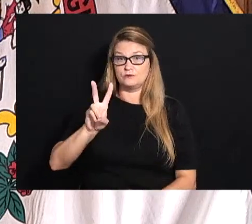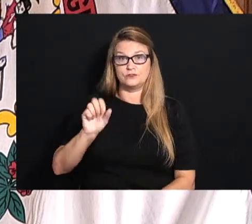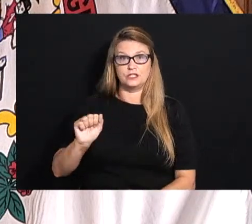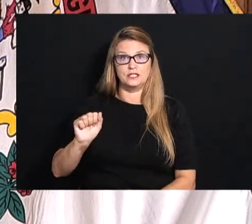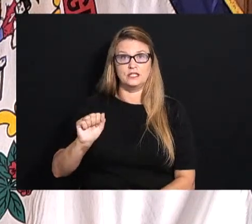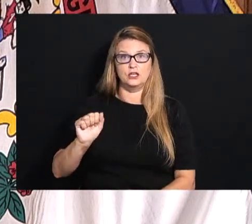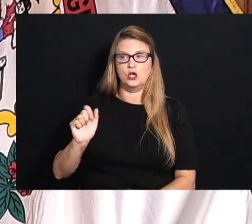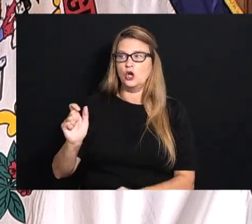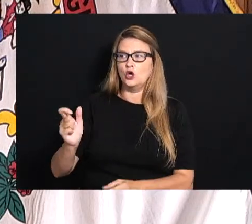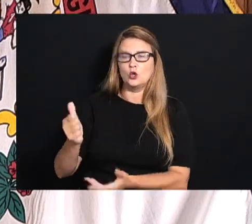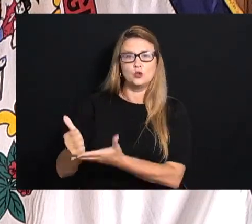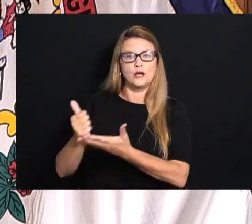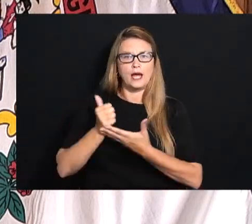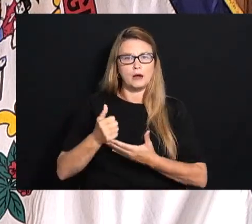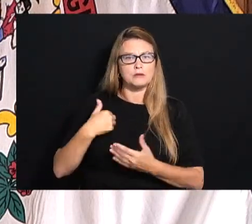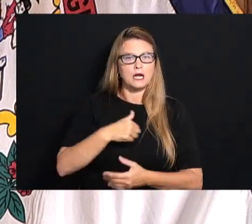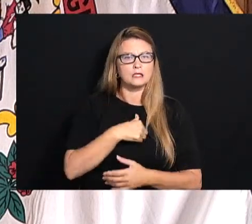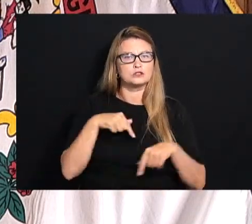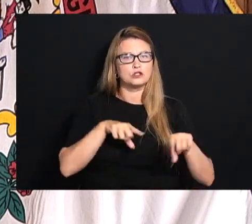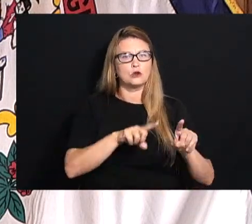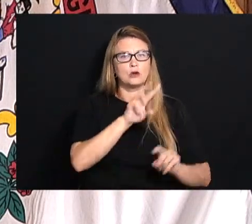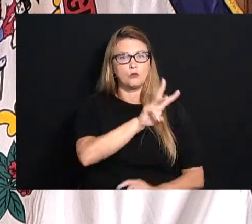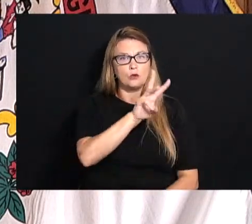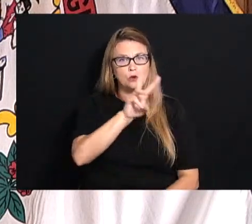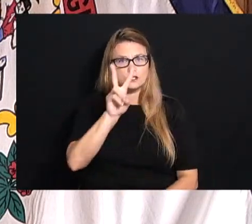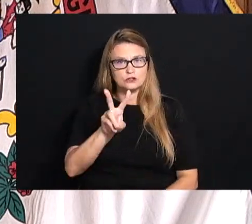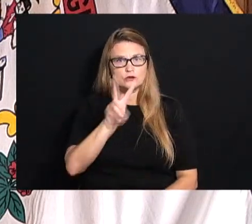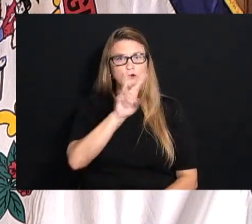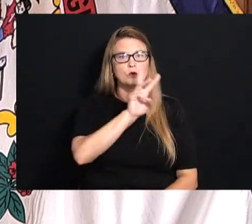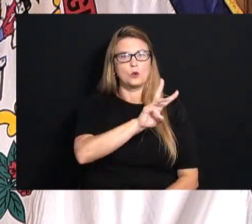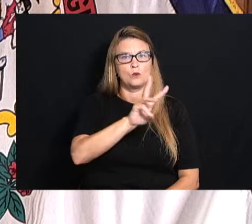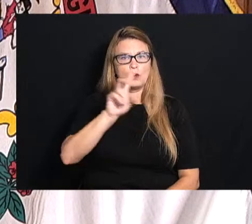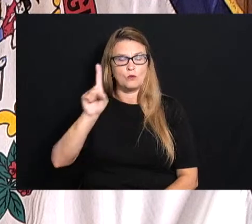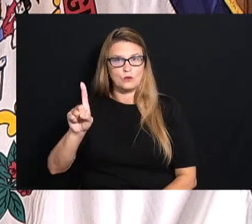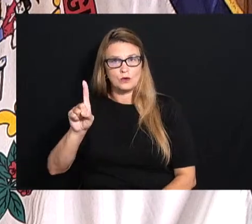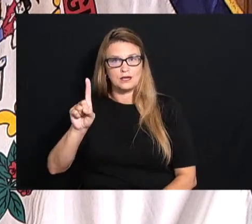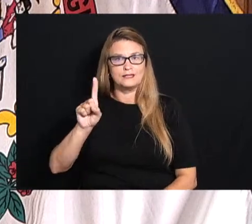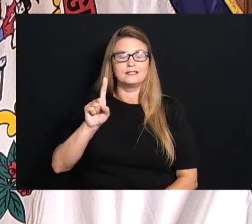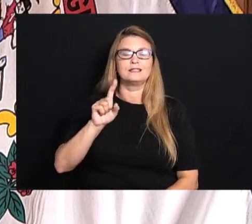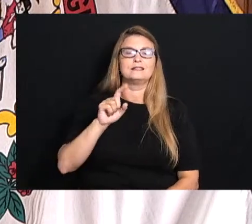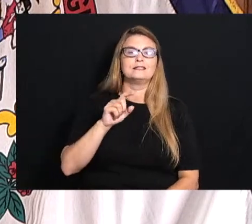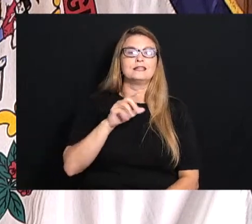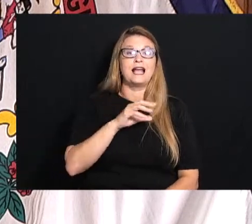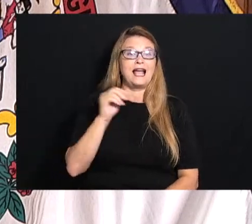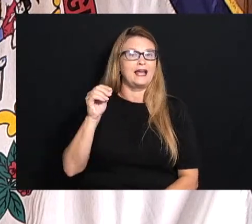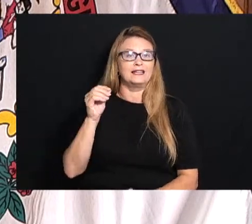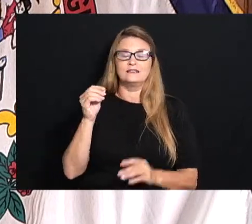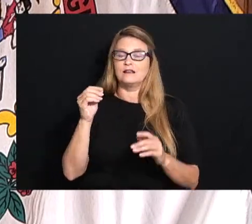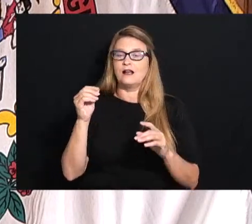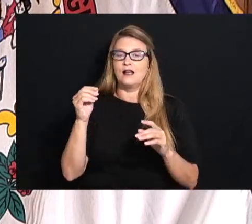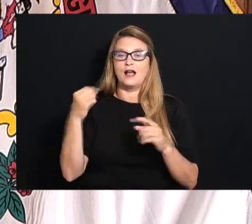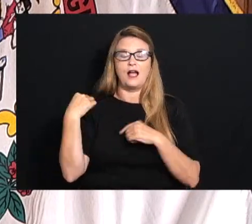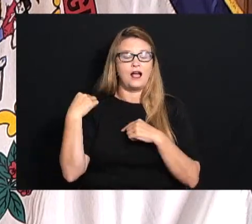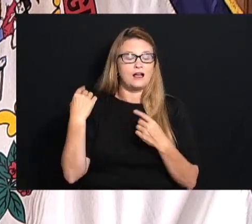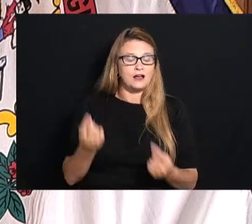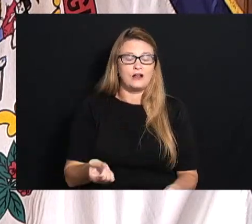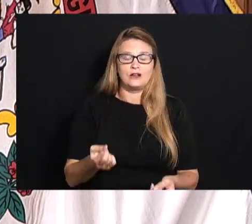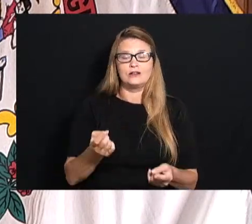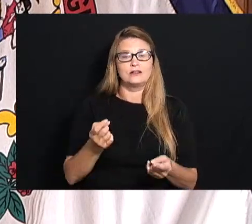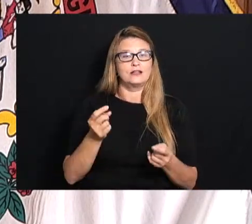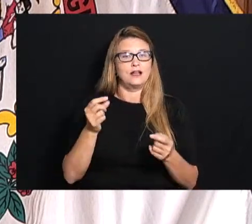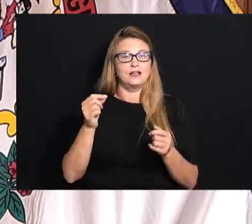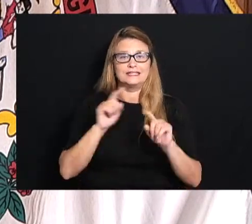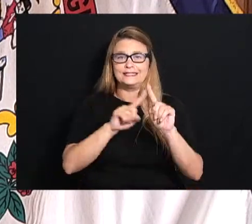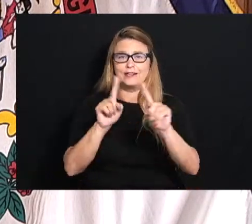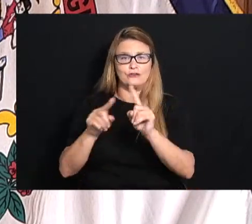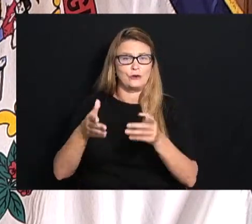World War II, World War I, World War II, absolutely in every way,